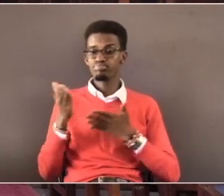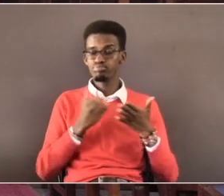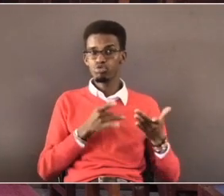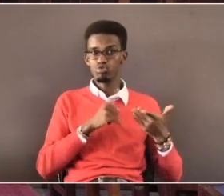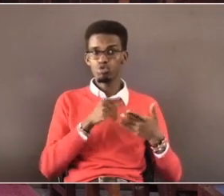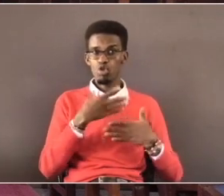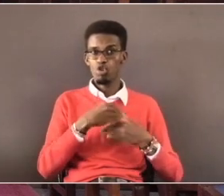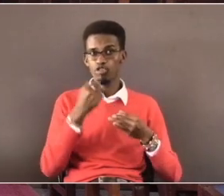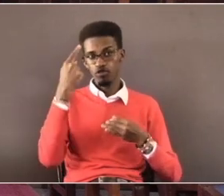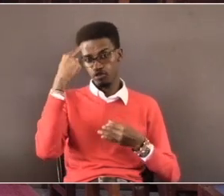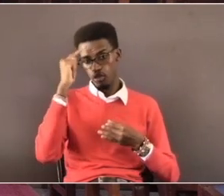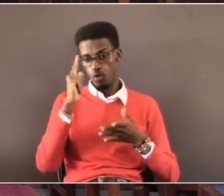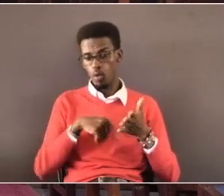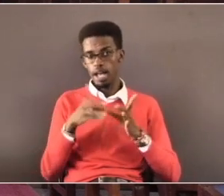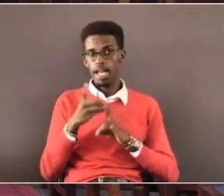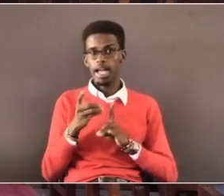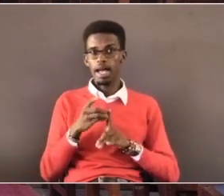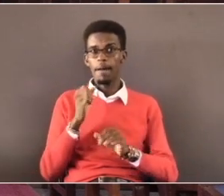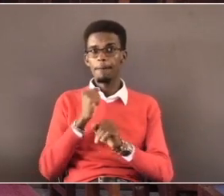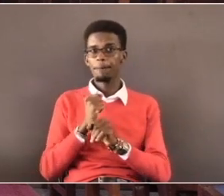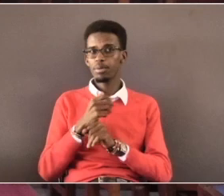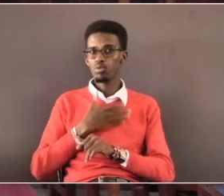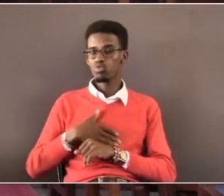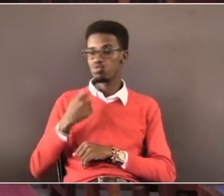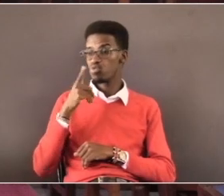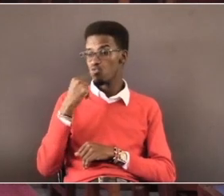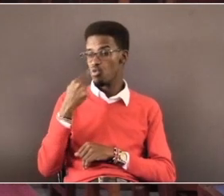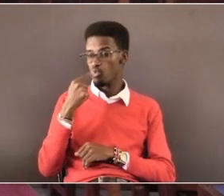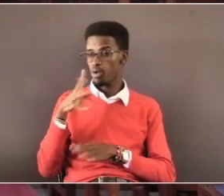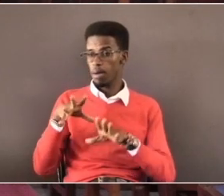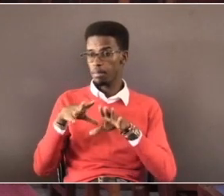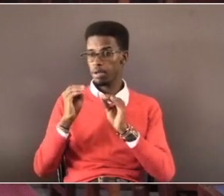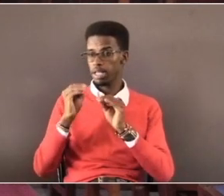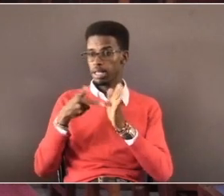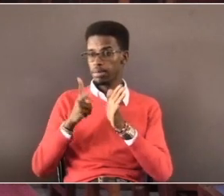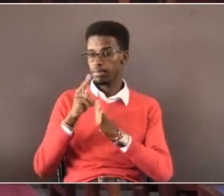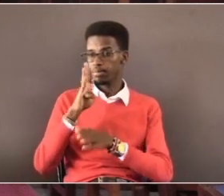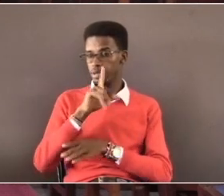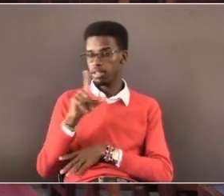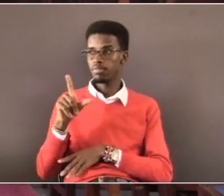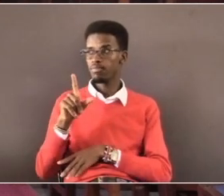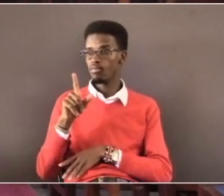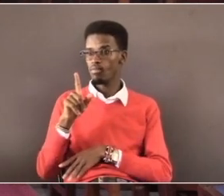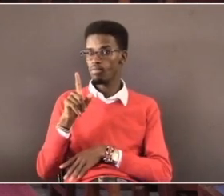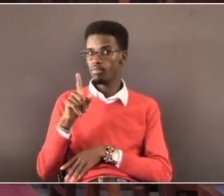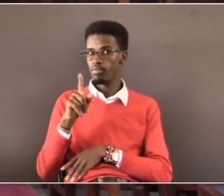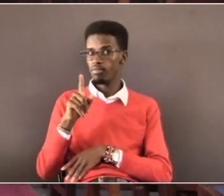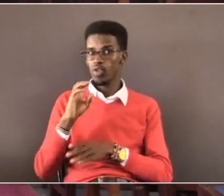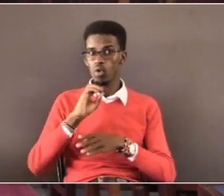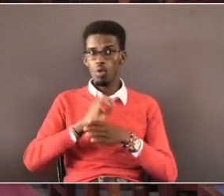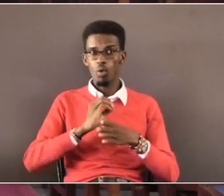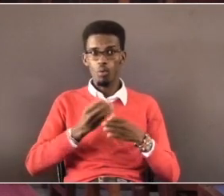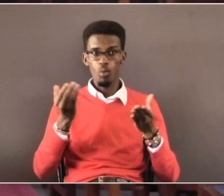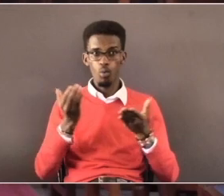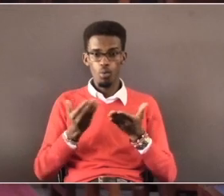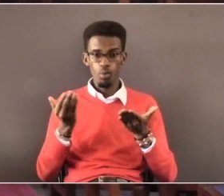go out on a date, clarify who is picking up the bill. Is it the phrase that I come across